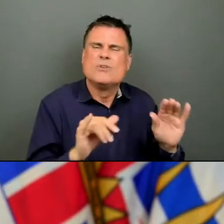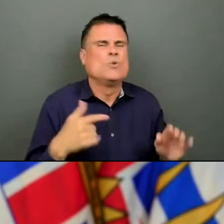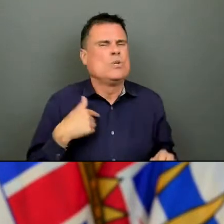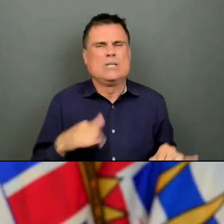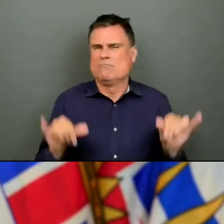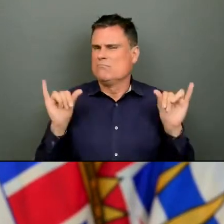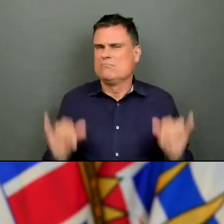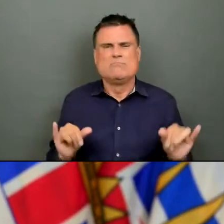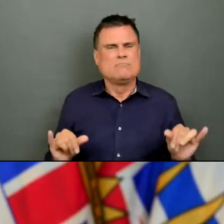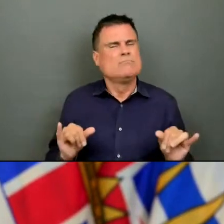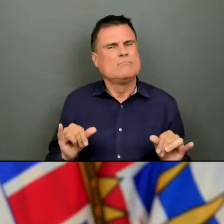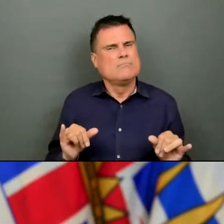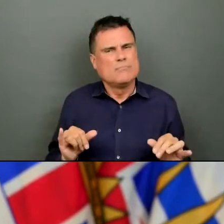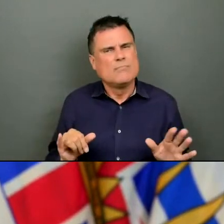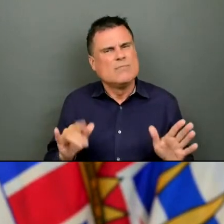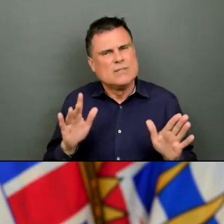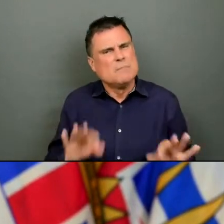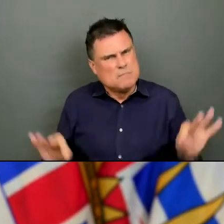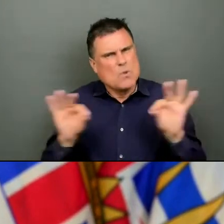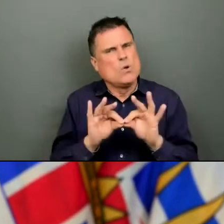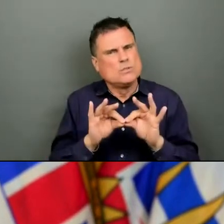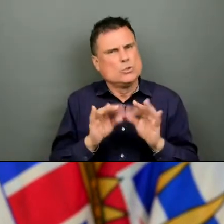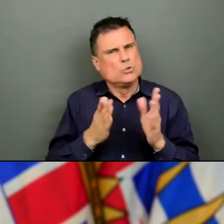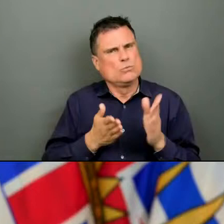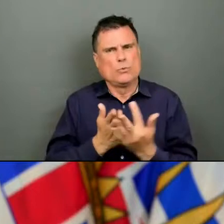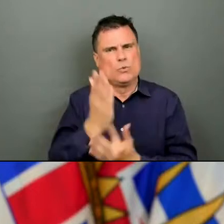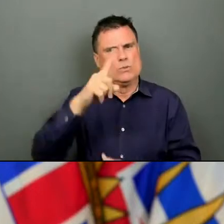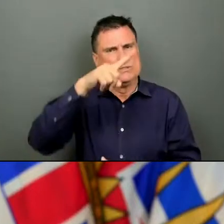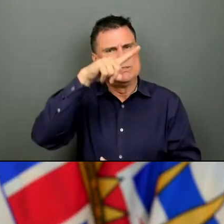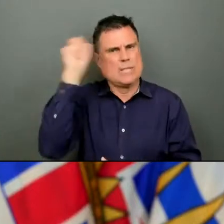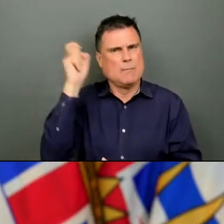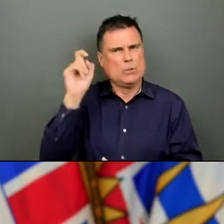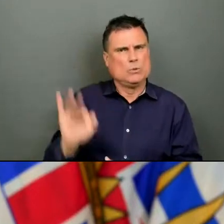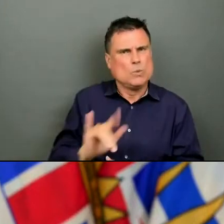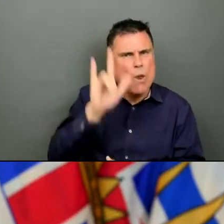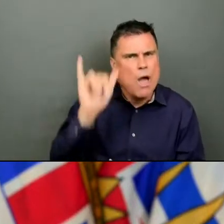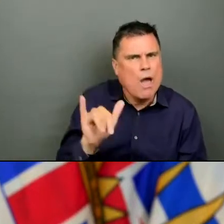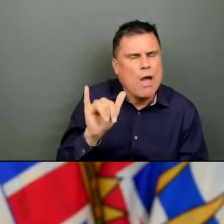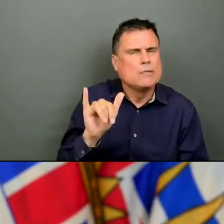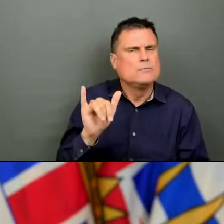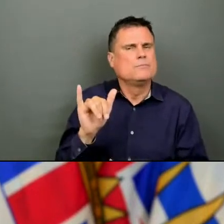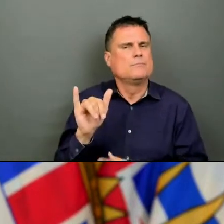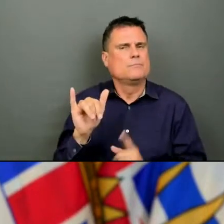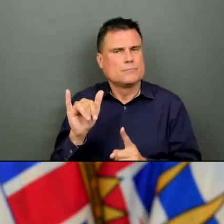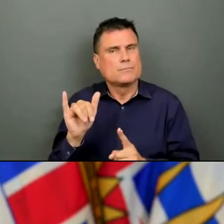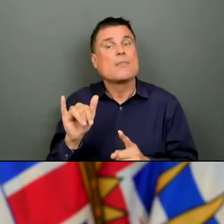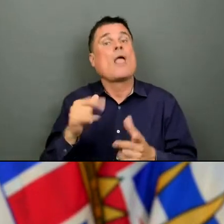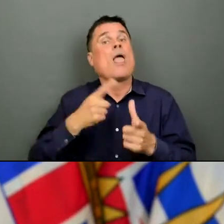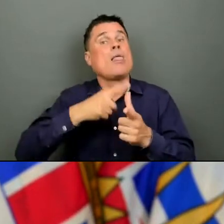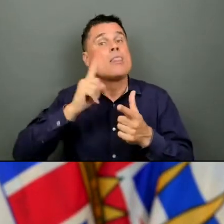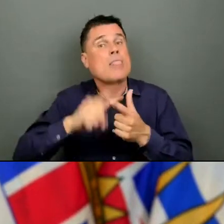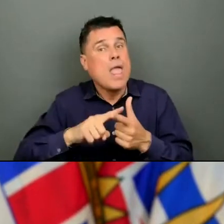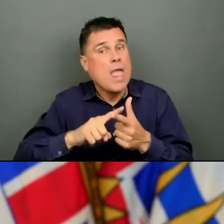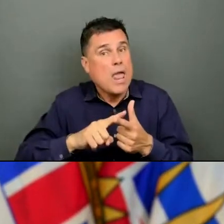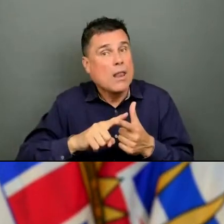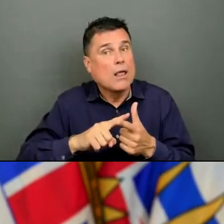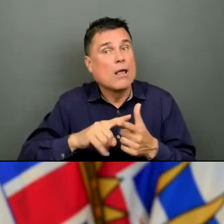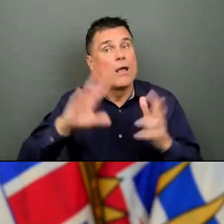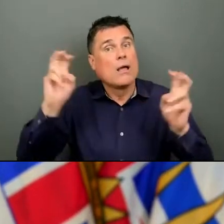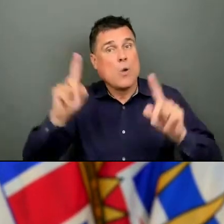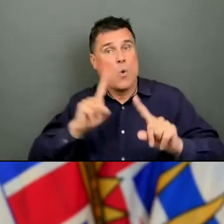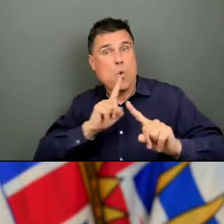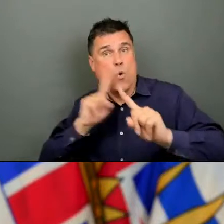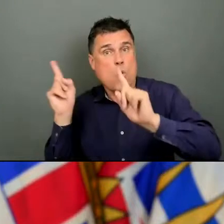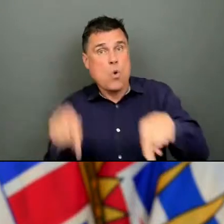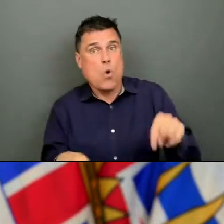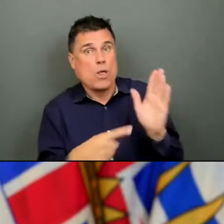few weeks as we move into July. And then we need to start gradually moving from having orders to having that guidance